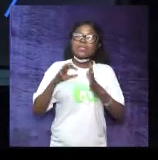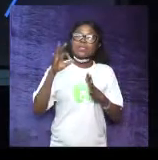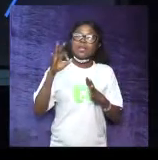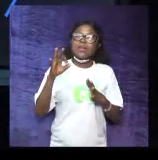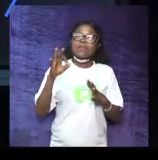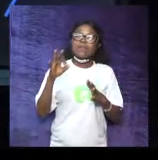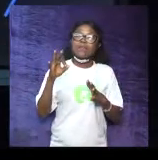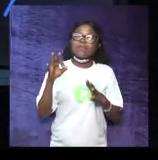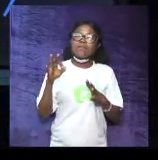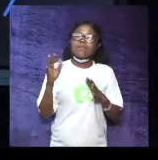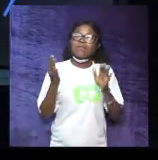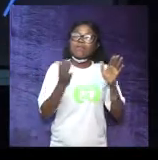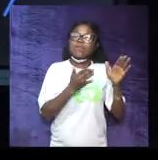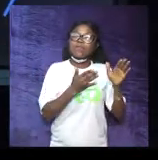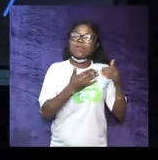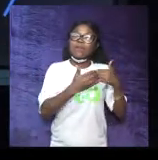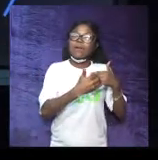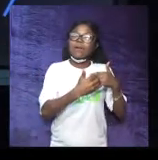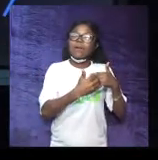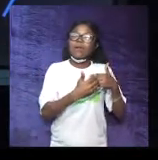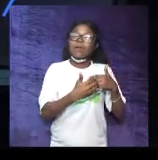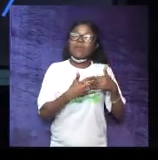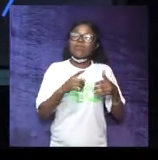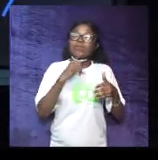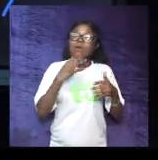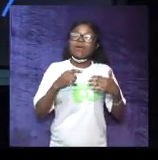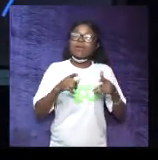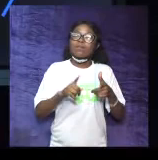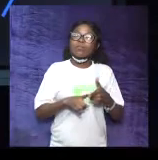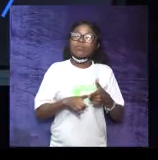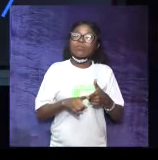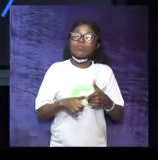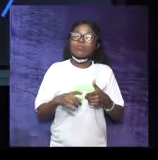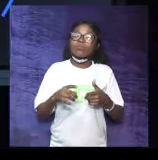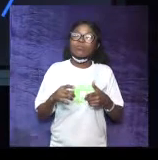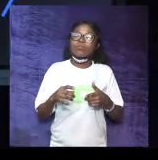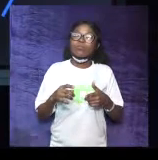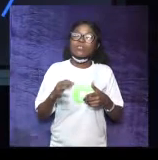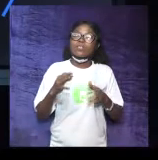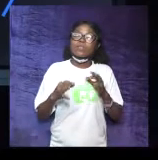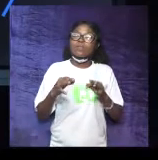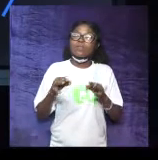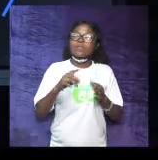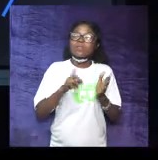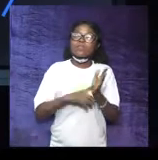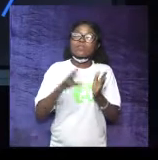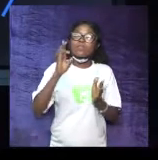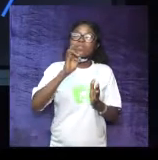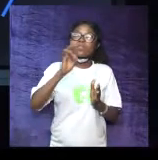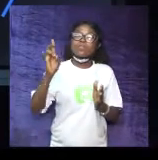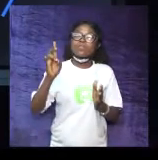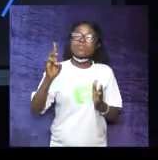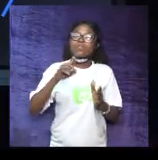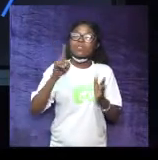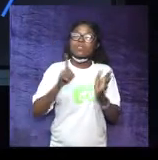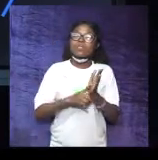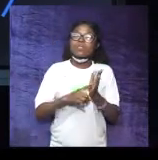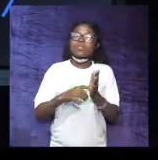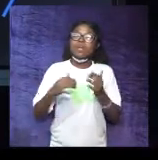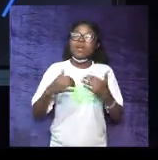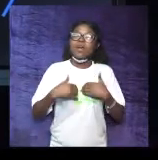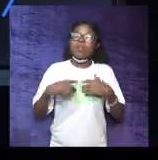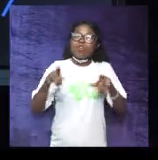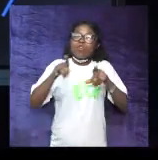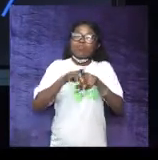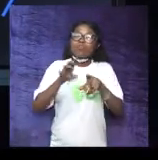back, you have drawn one angle below, then you have to draw another one below. So if this is 70, then this has to be